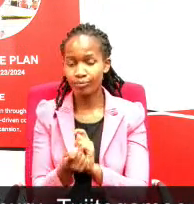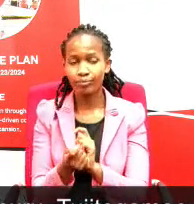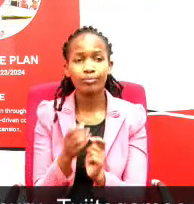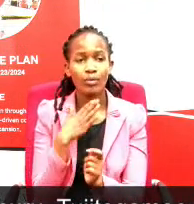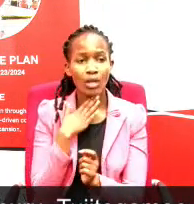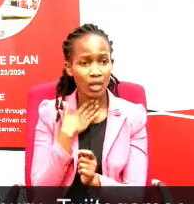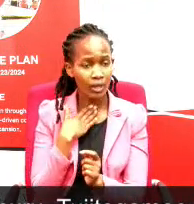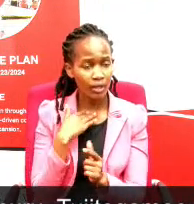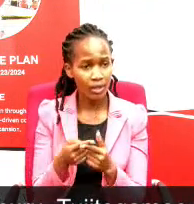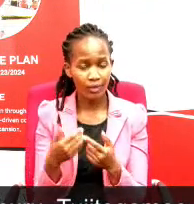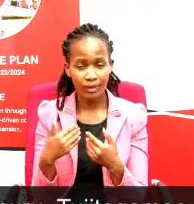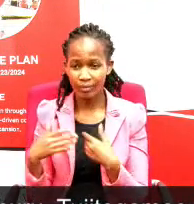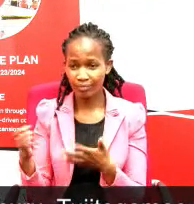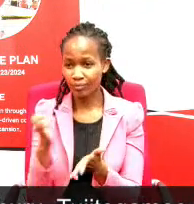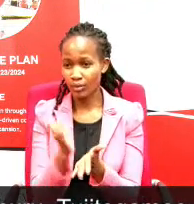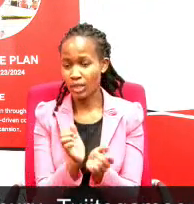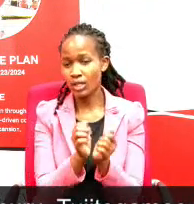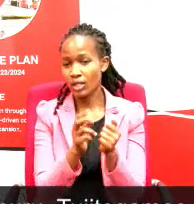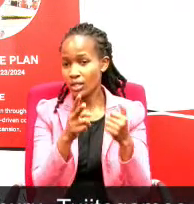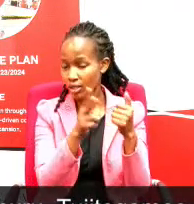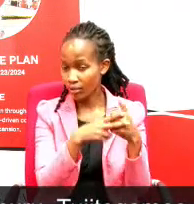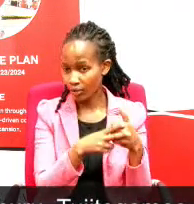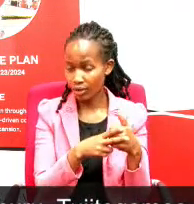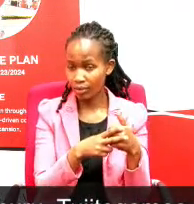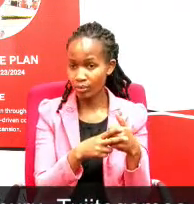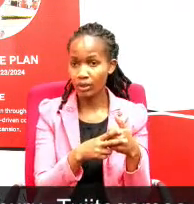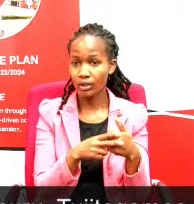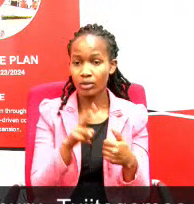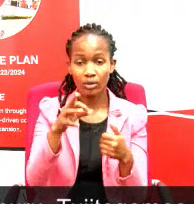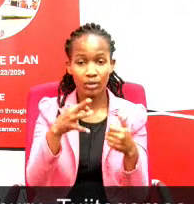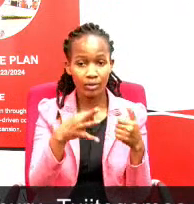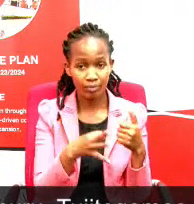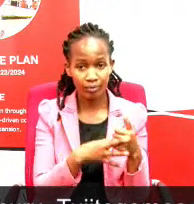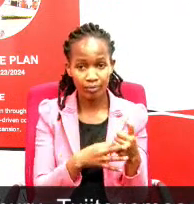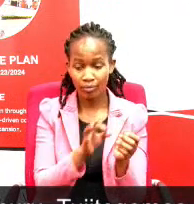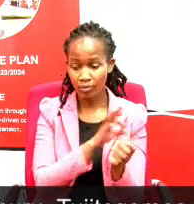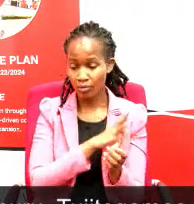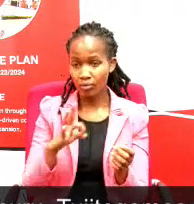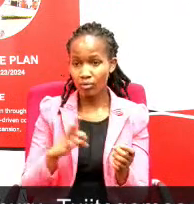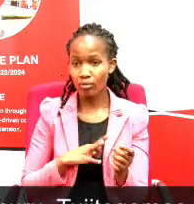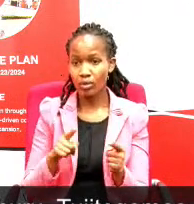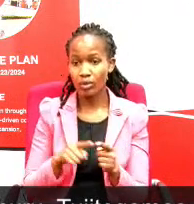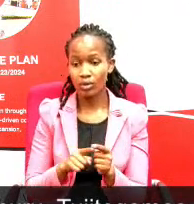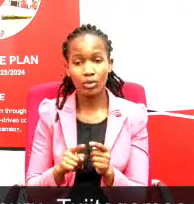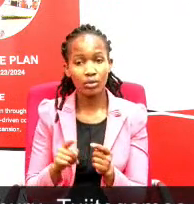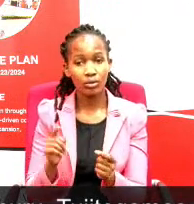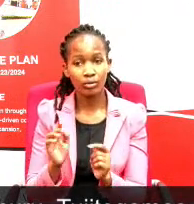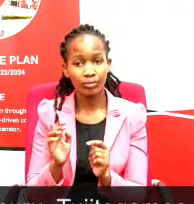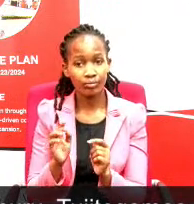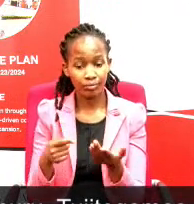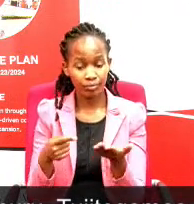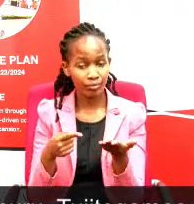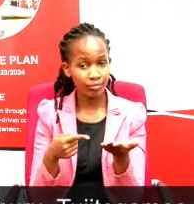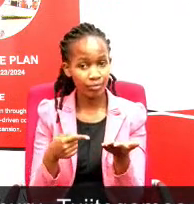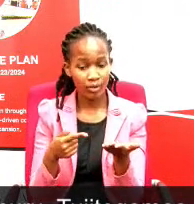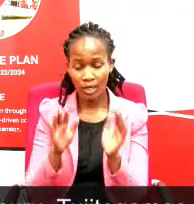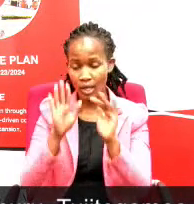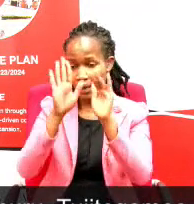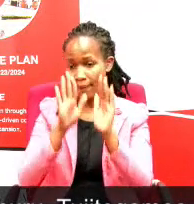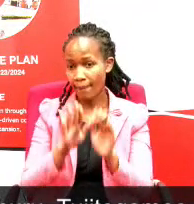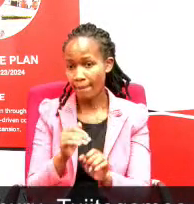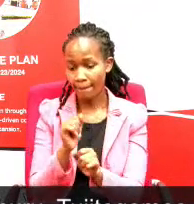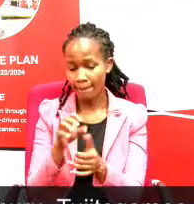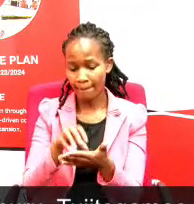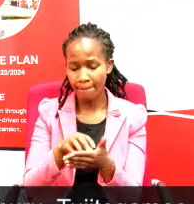recruited 1728 additional staff to critical positions, built staff capacity